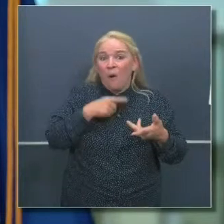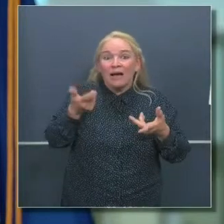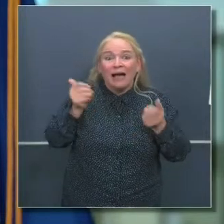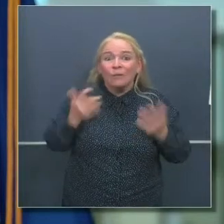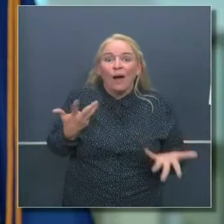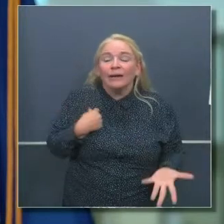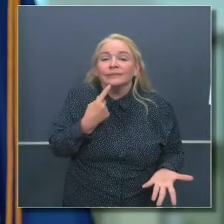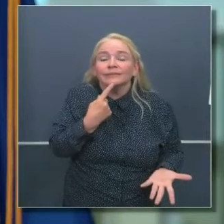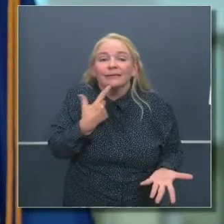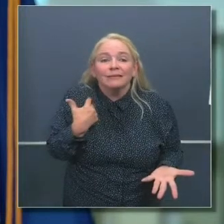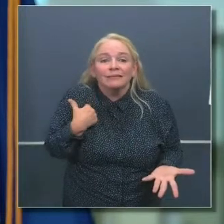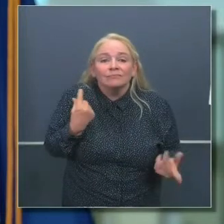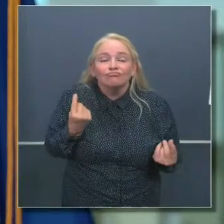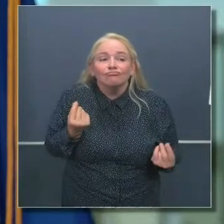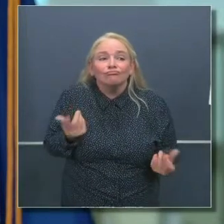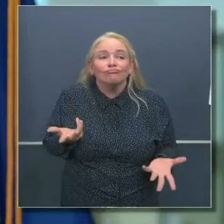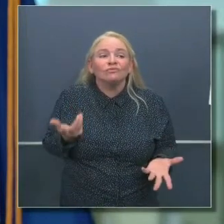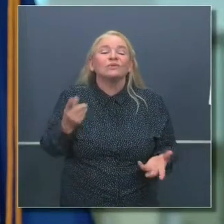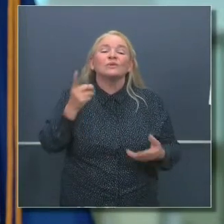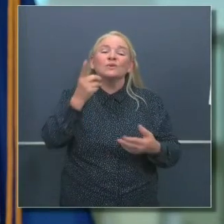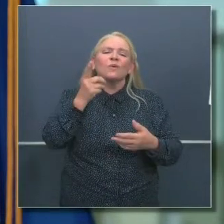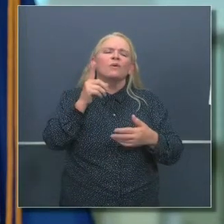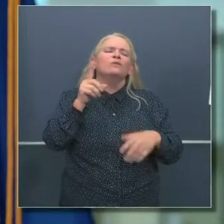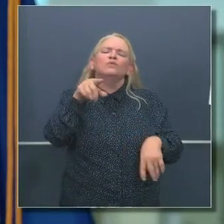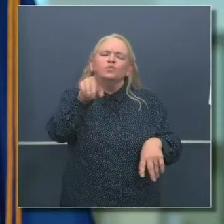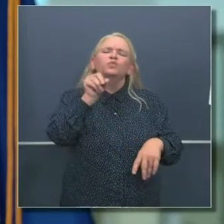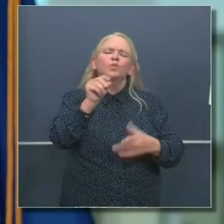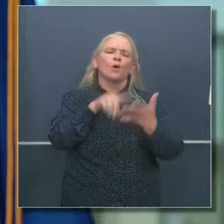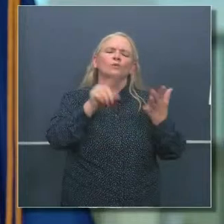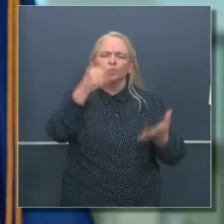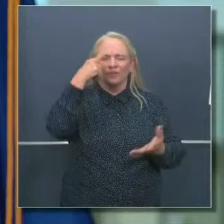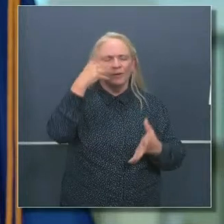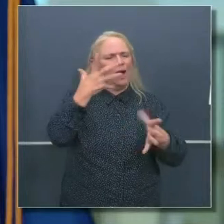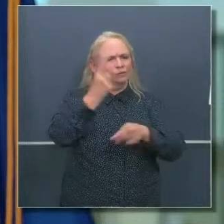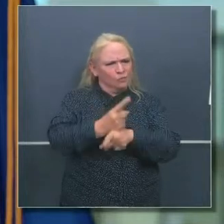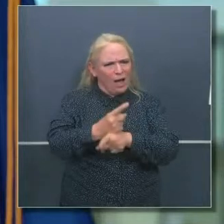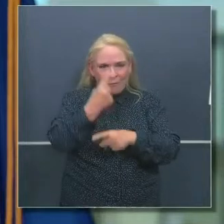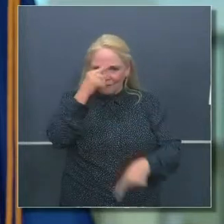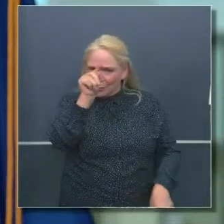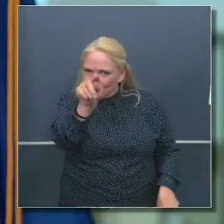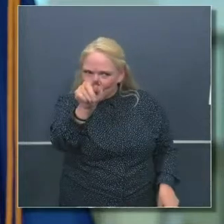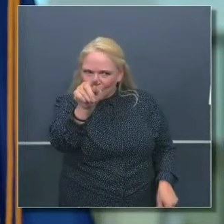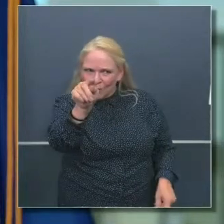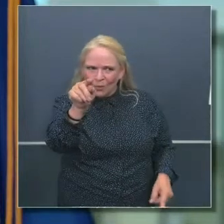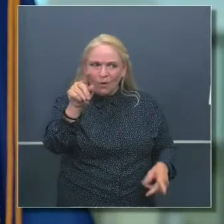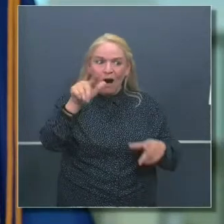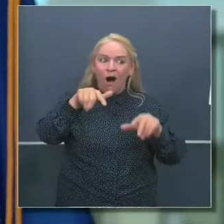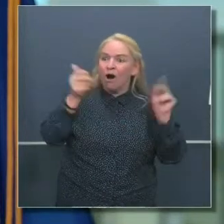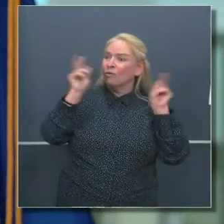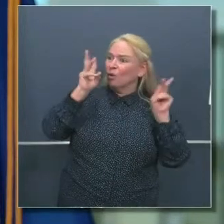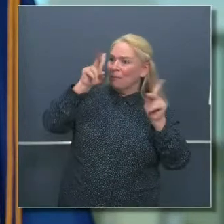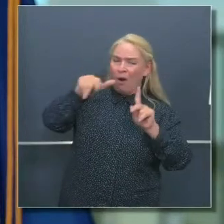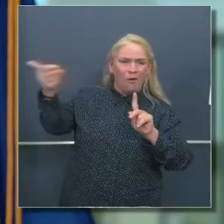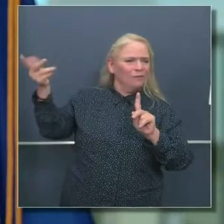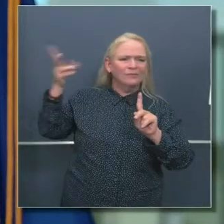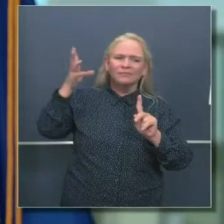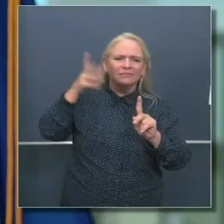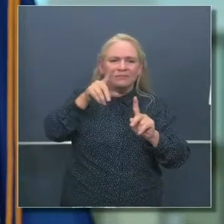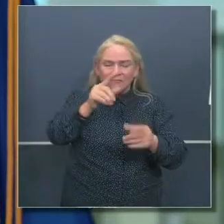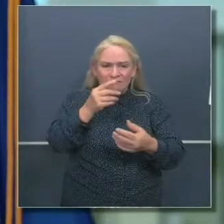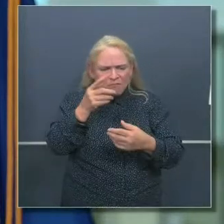consideration. Do what you think is best, not only for you, but for the health of those you love. Look